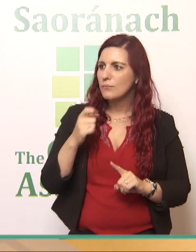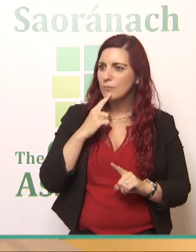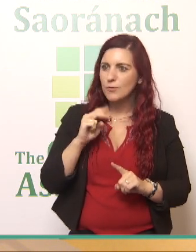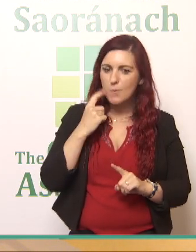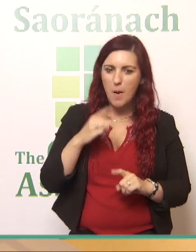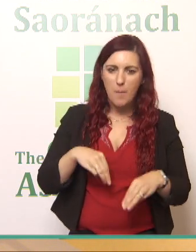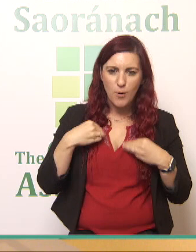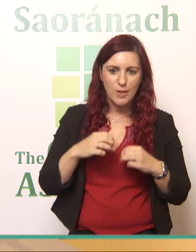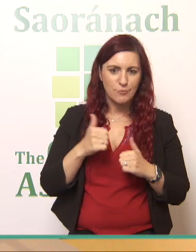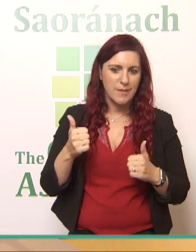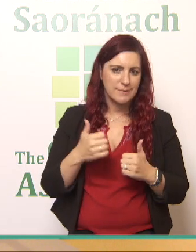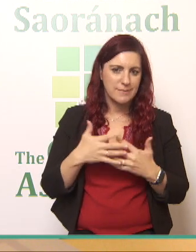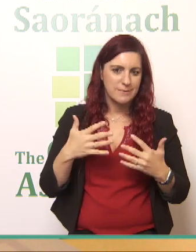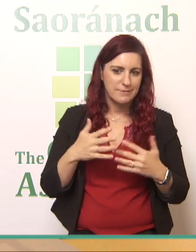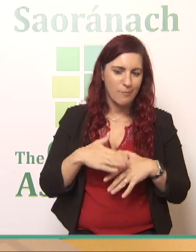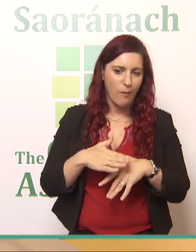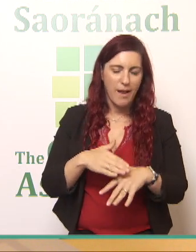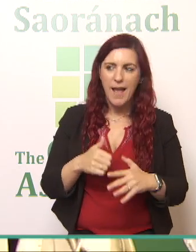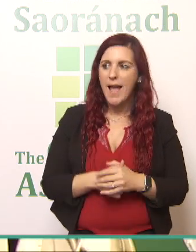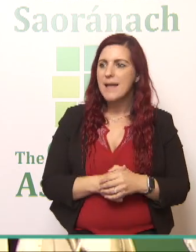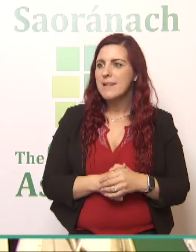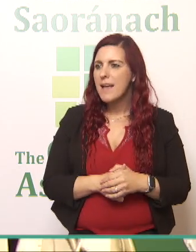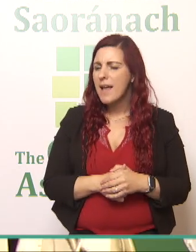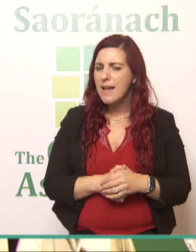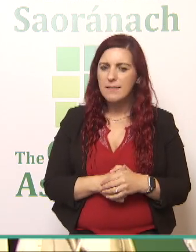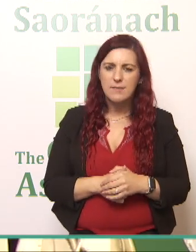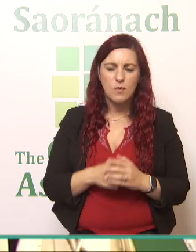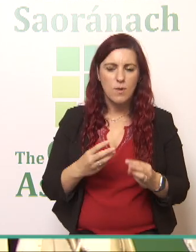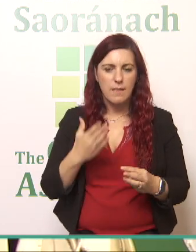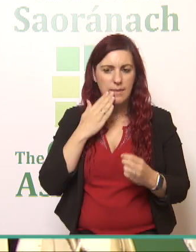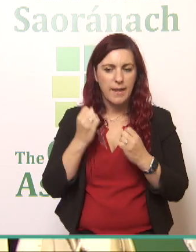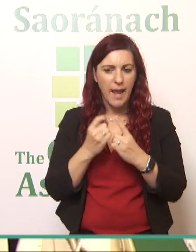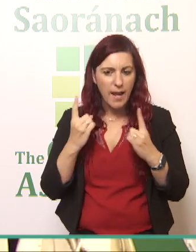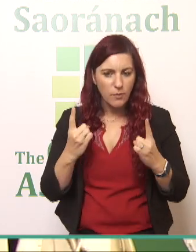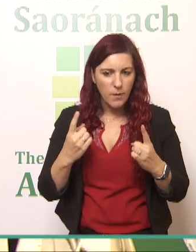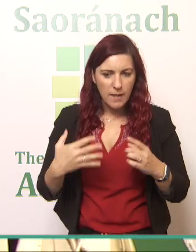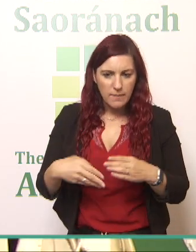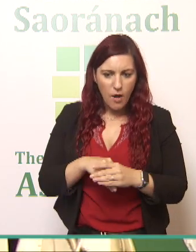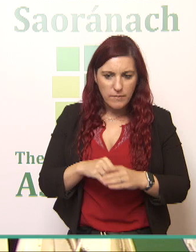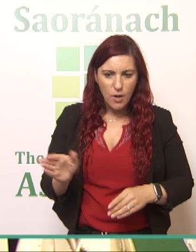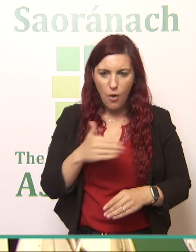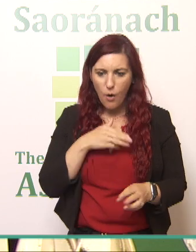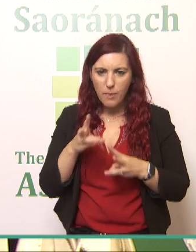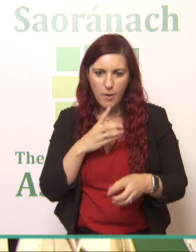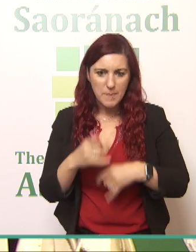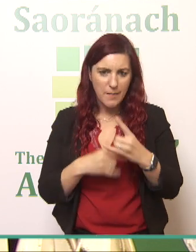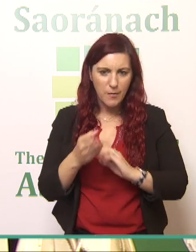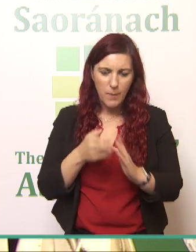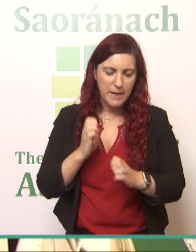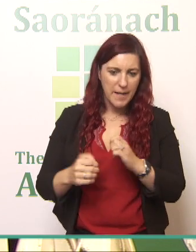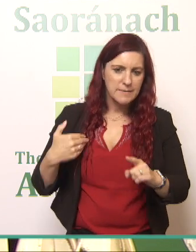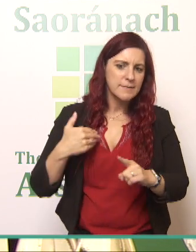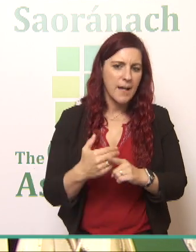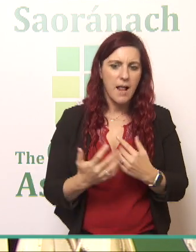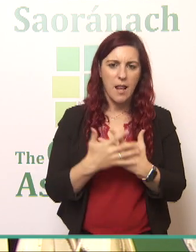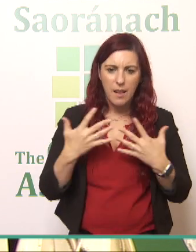morning. So we'll hear more about that hopefully the next time as well. I want to thank everybody involved in all of the work that's been happening over the weekend. And it's a lot